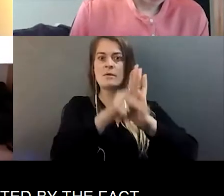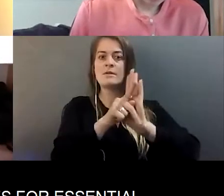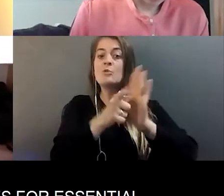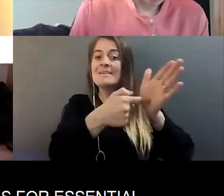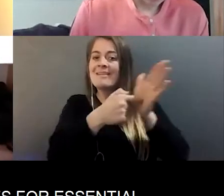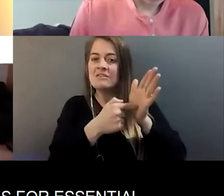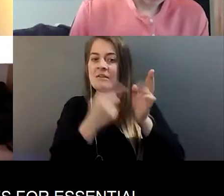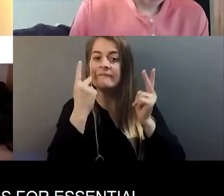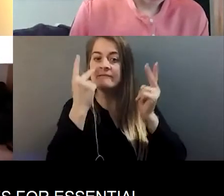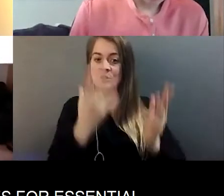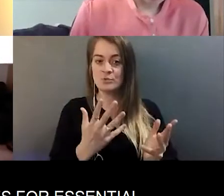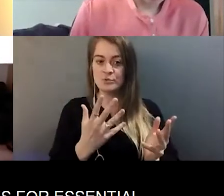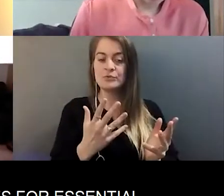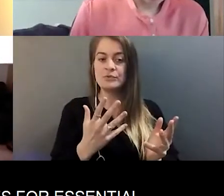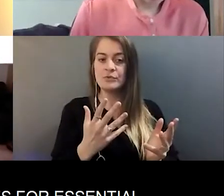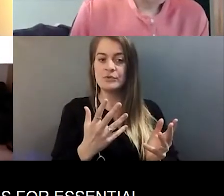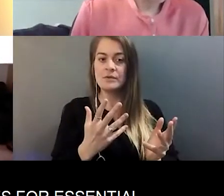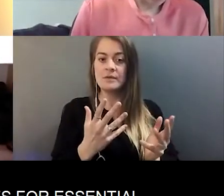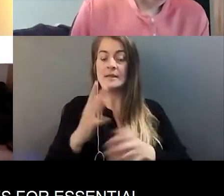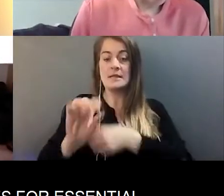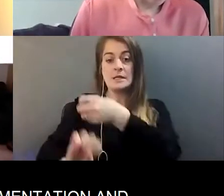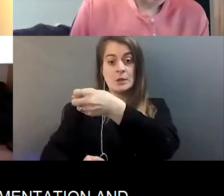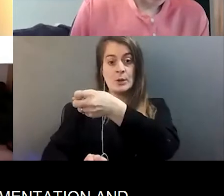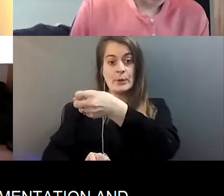visitors and the supporting